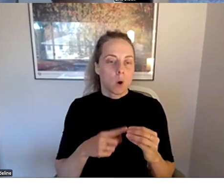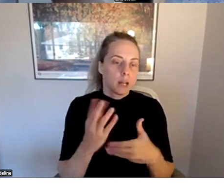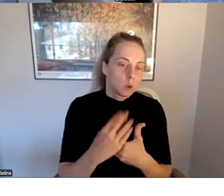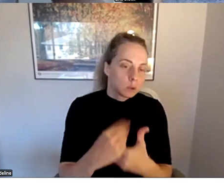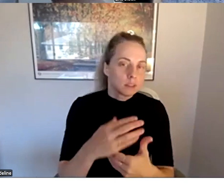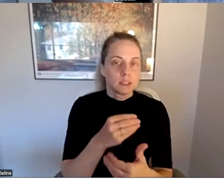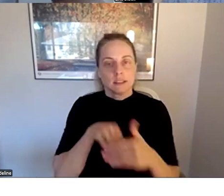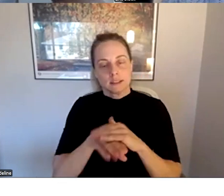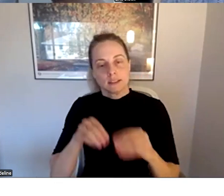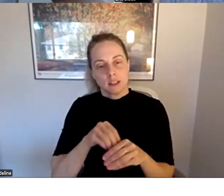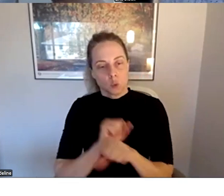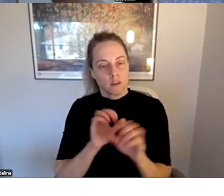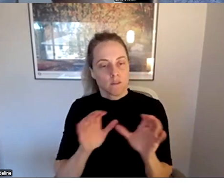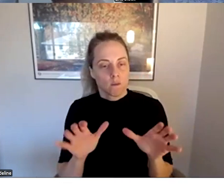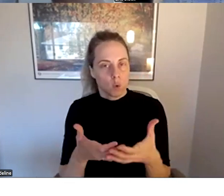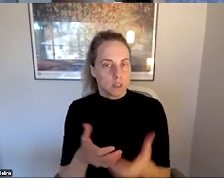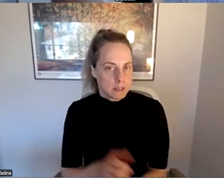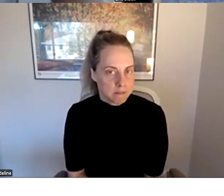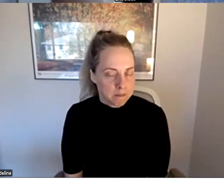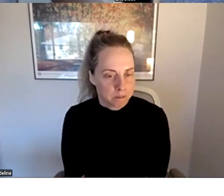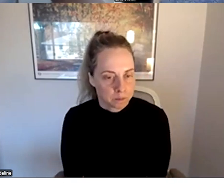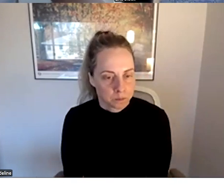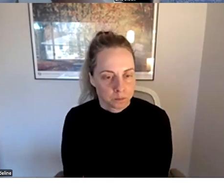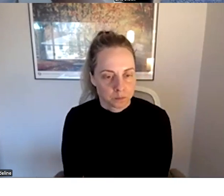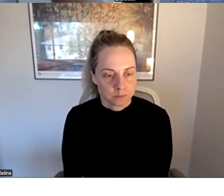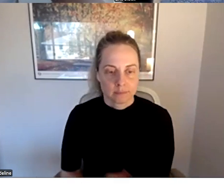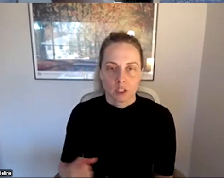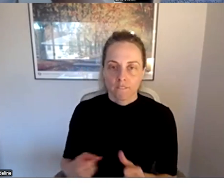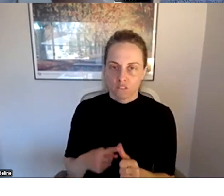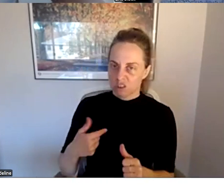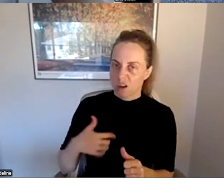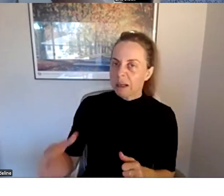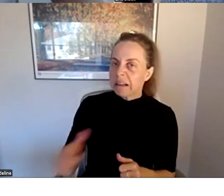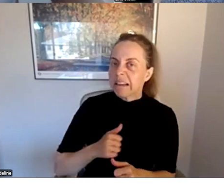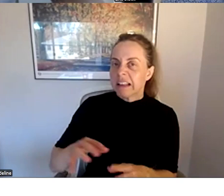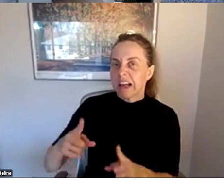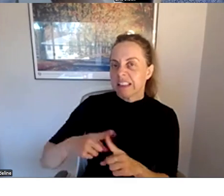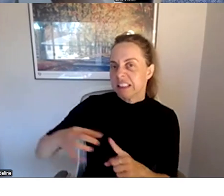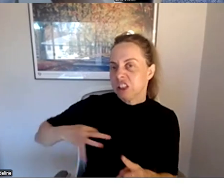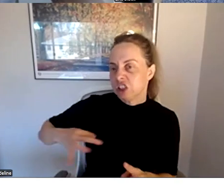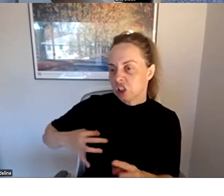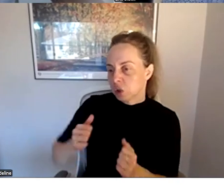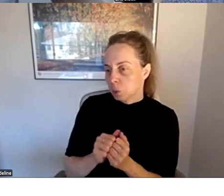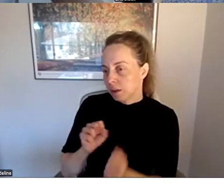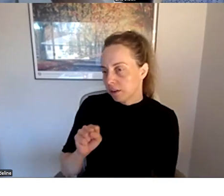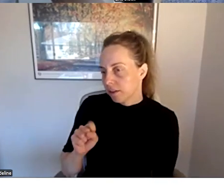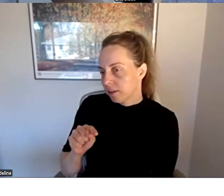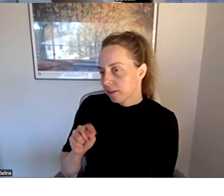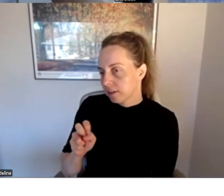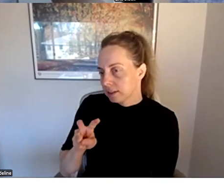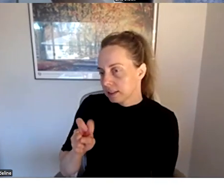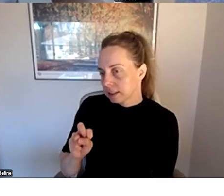workforce? Well, first off, I'm going to give me a t-shirt of Mr. Steve Renardi, nothing about us without